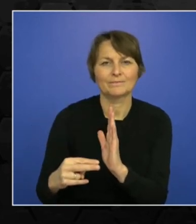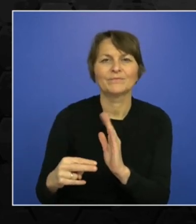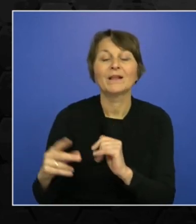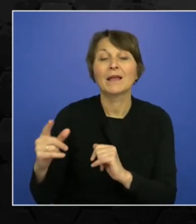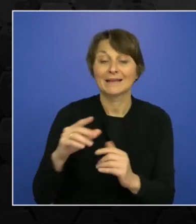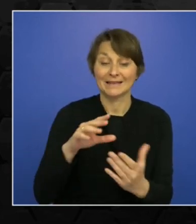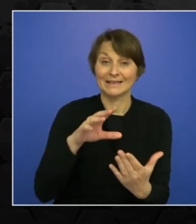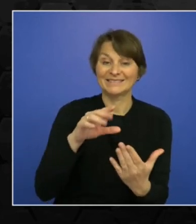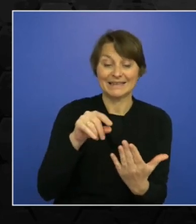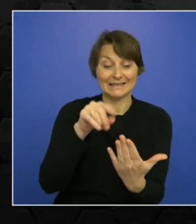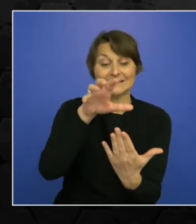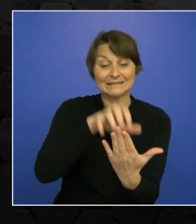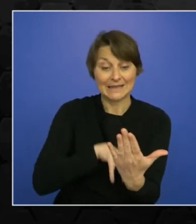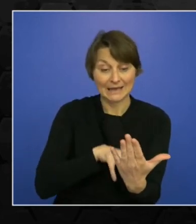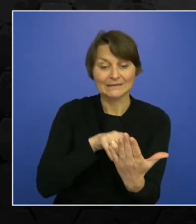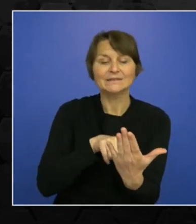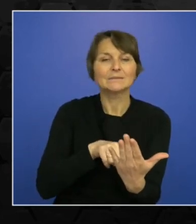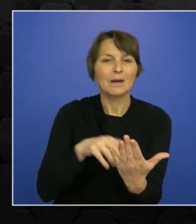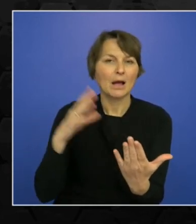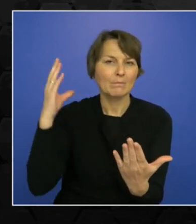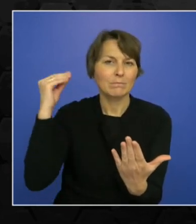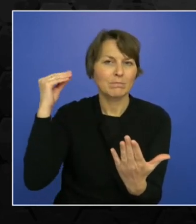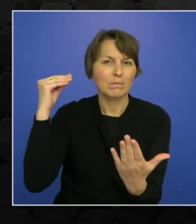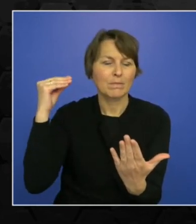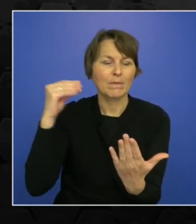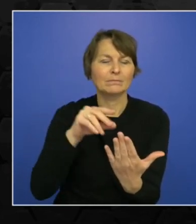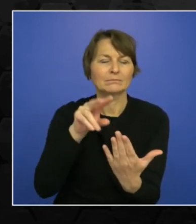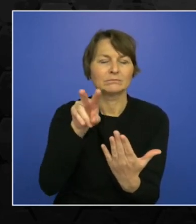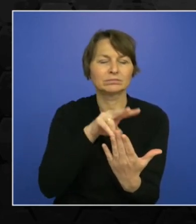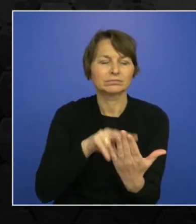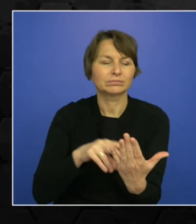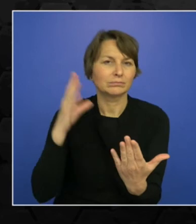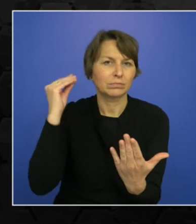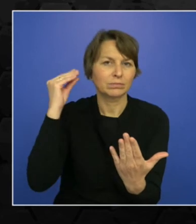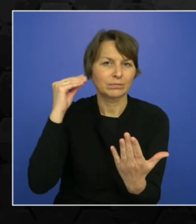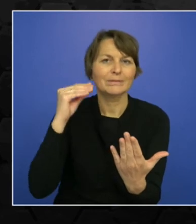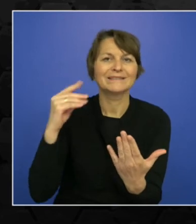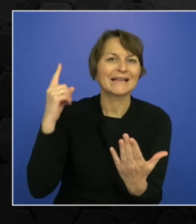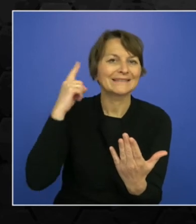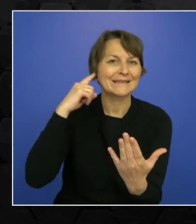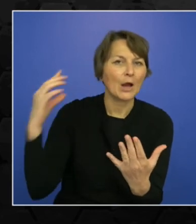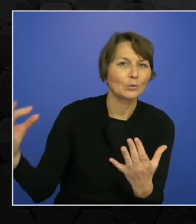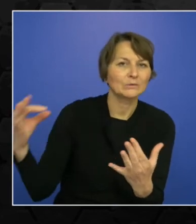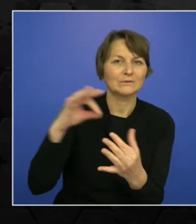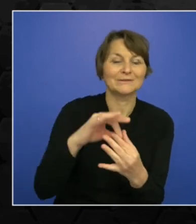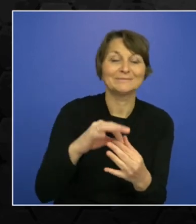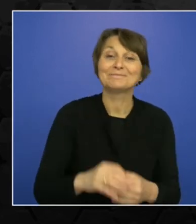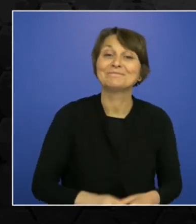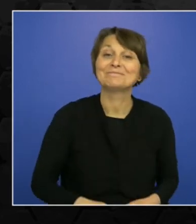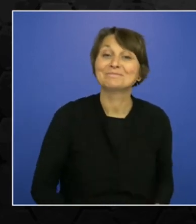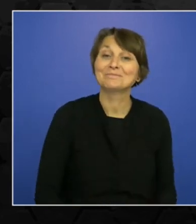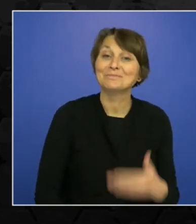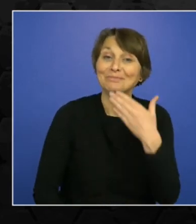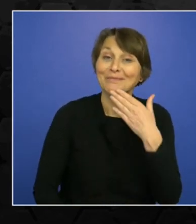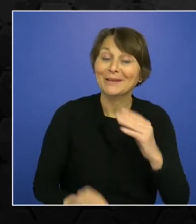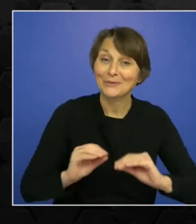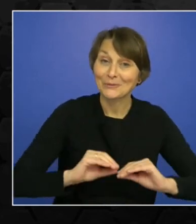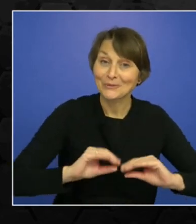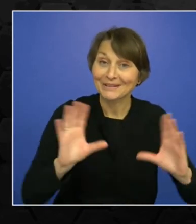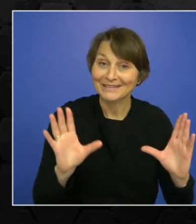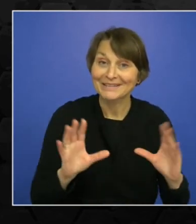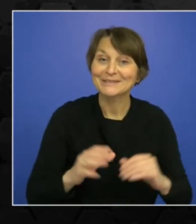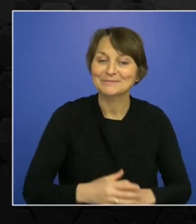that text, having some sound on it. Okay, clear. Yeah. Thank you for the clear explanation of